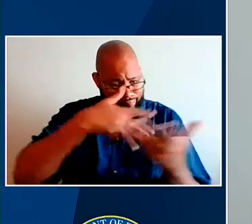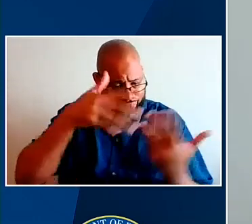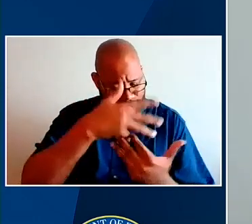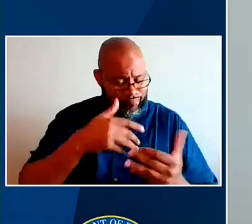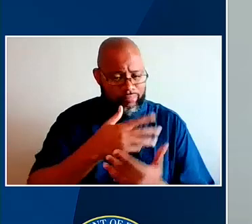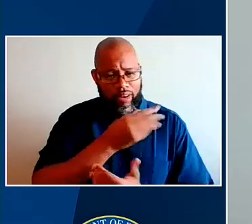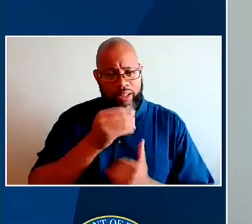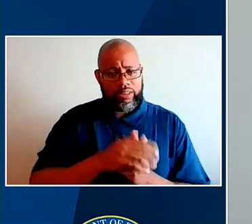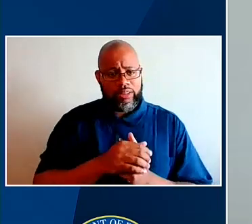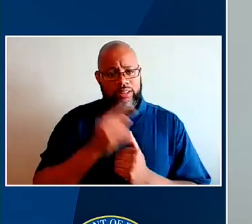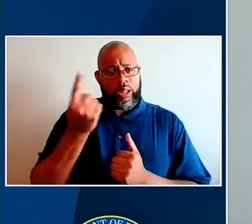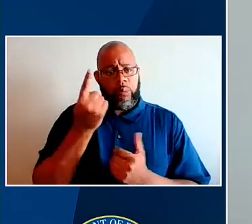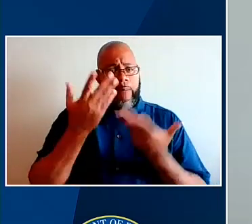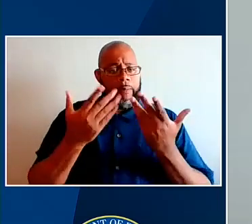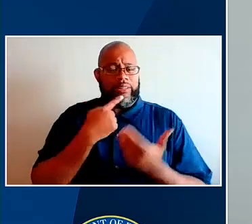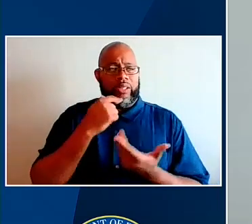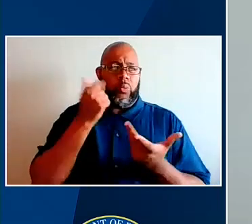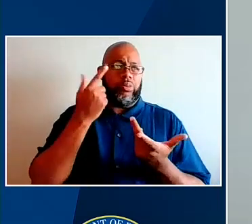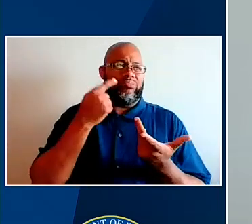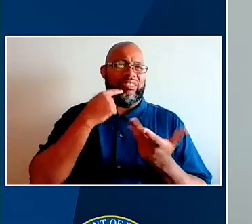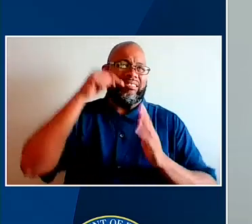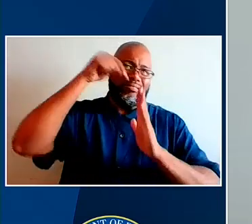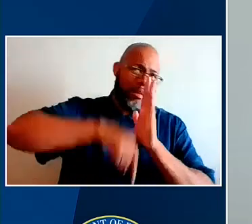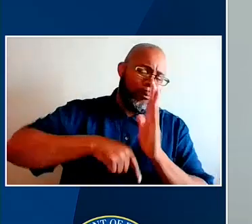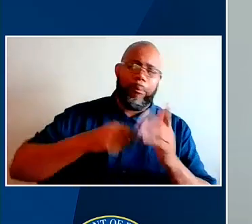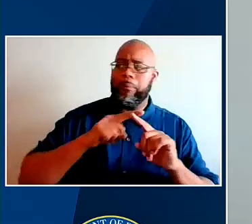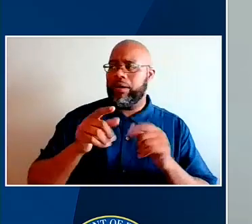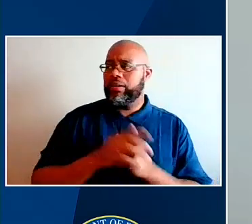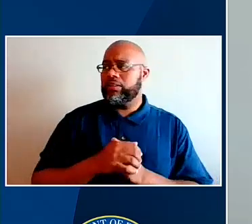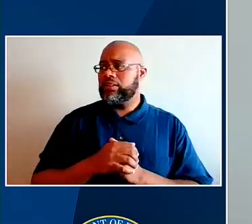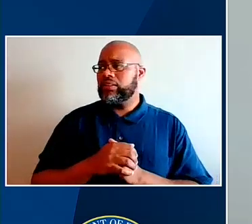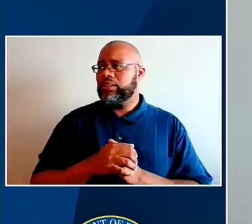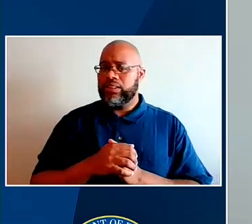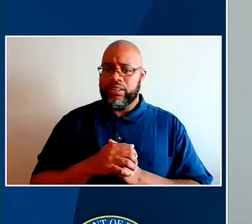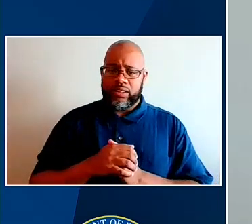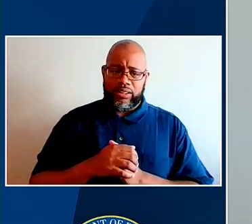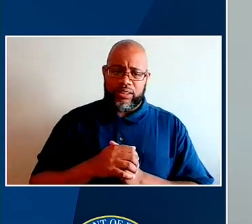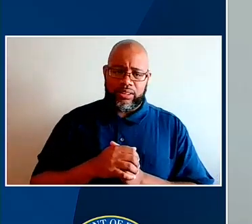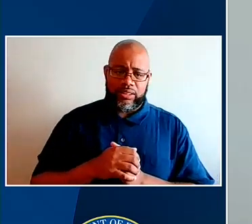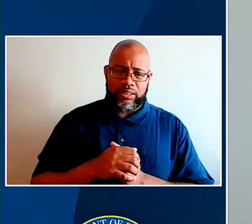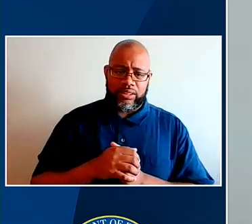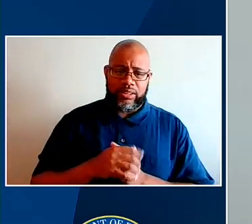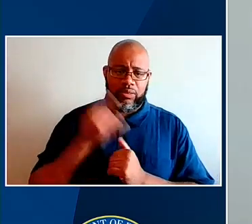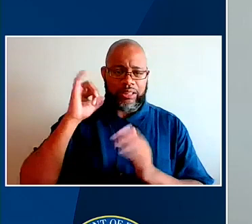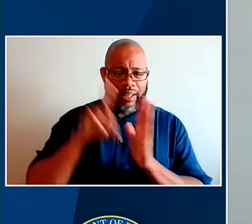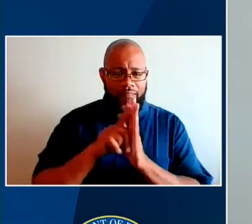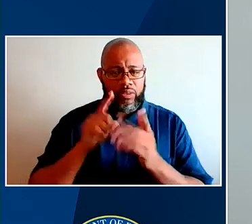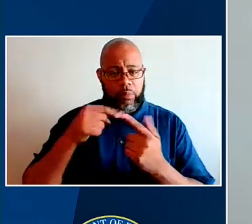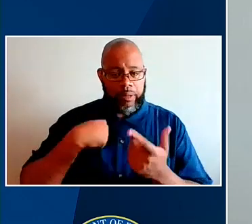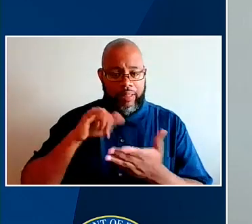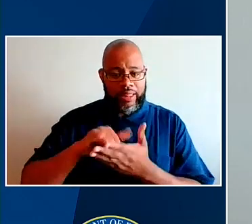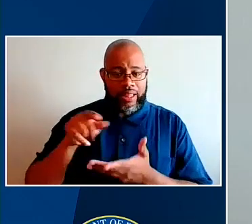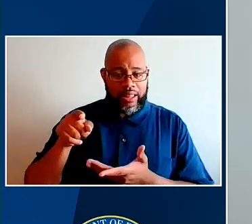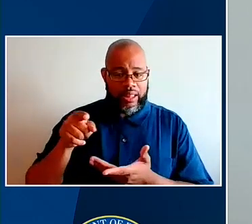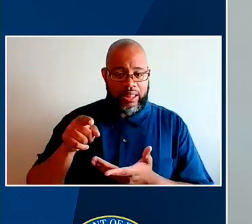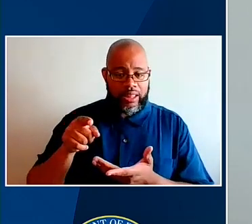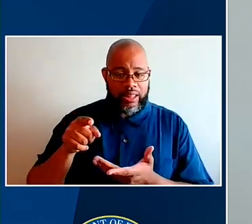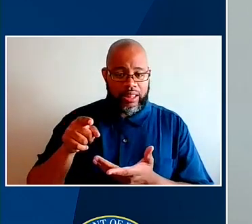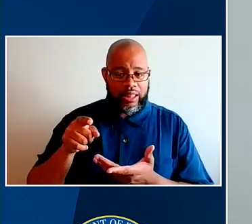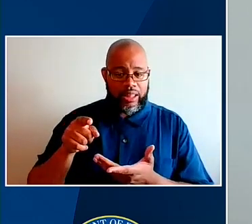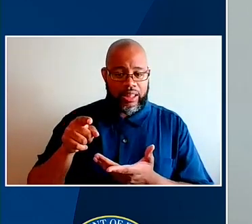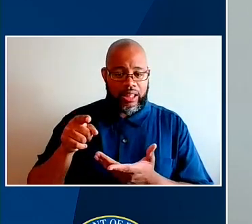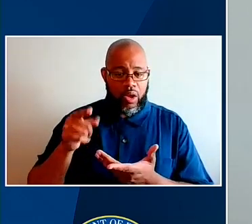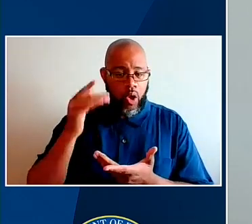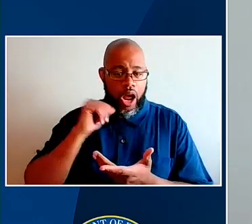And someone would say, I don't want to go too deeply into it, if that's okay, because it was something that someone identified to me that they were aware of as a school practice.